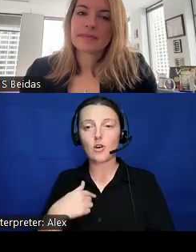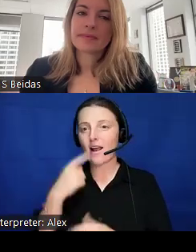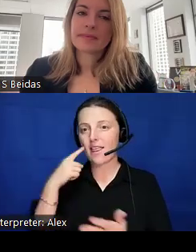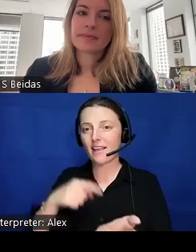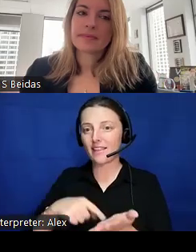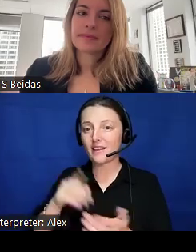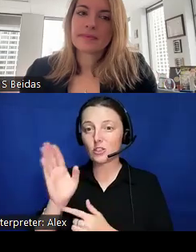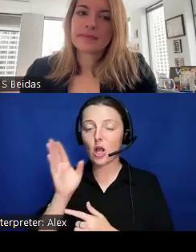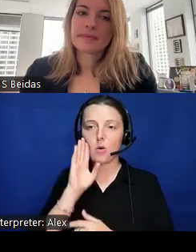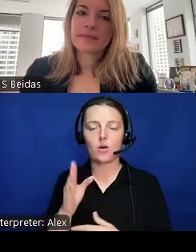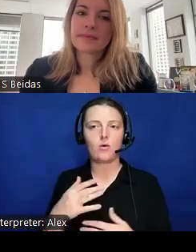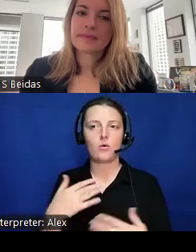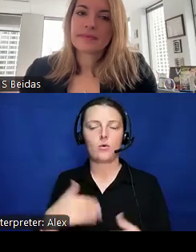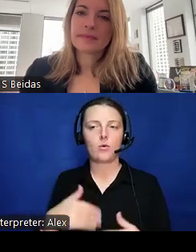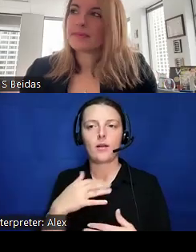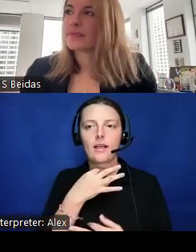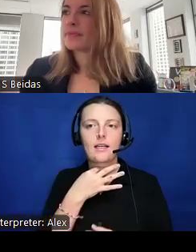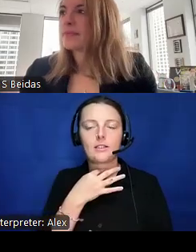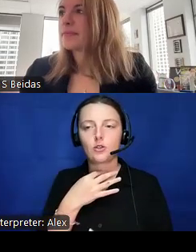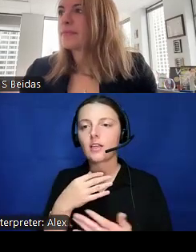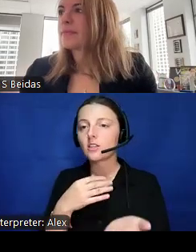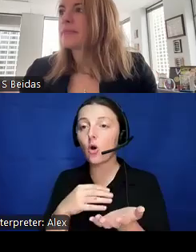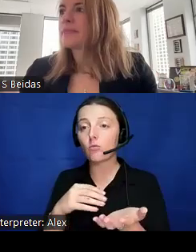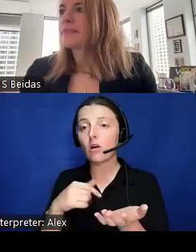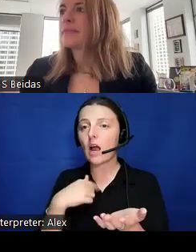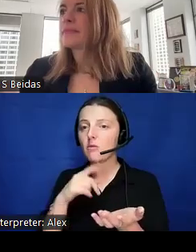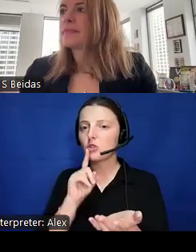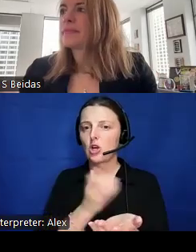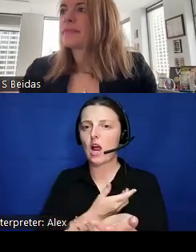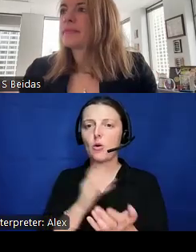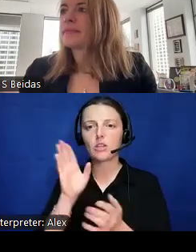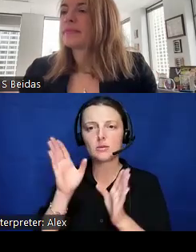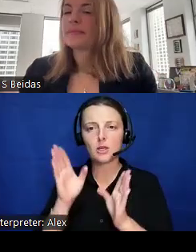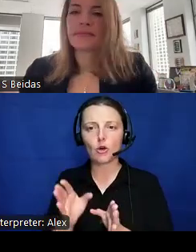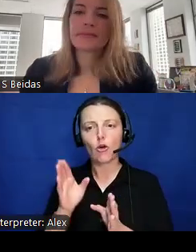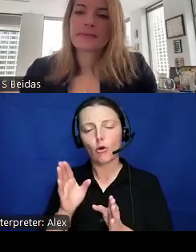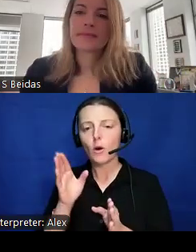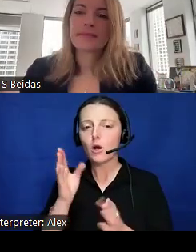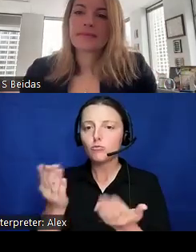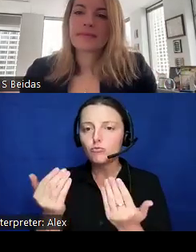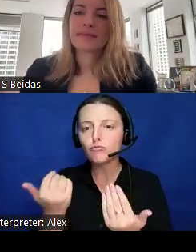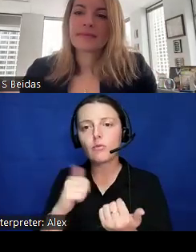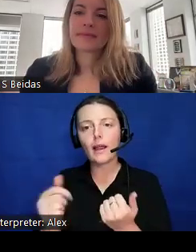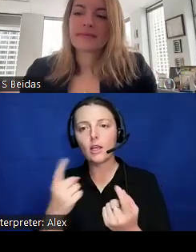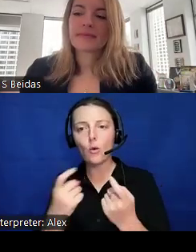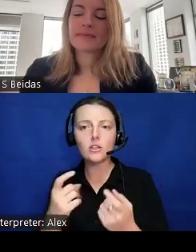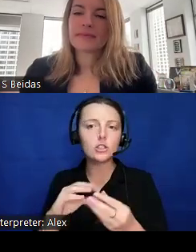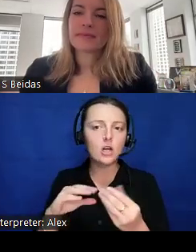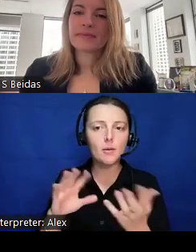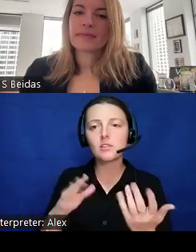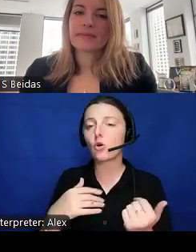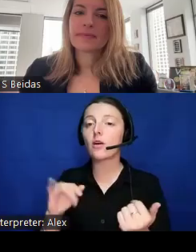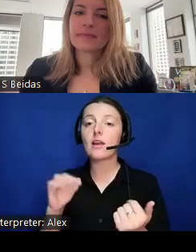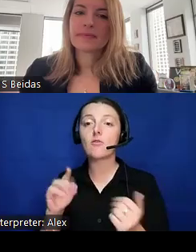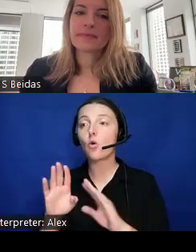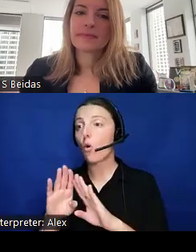and I know our speaker would really welcome questions and conversation afterward. So even if you just open the page for the evaluation and then come back